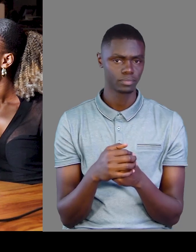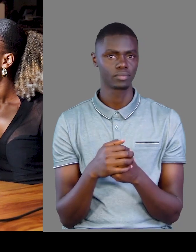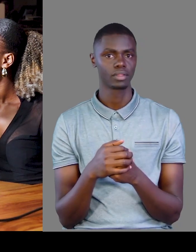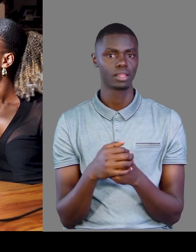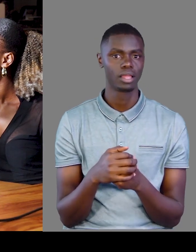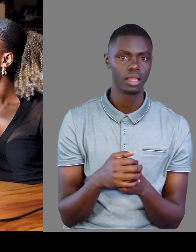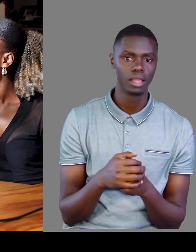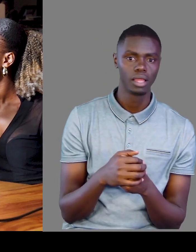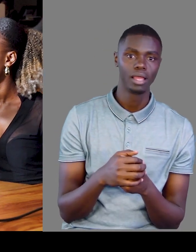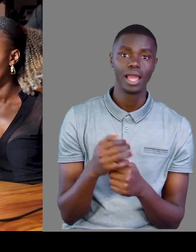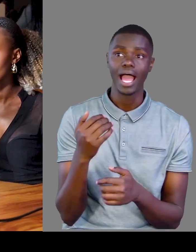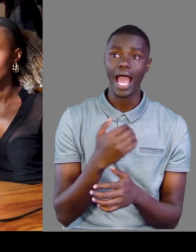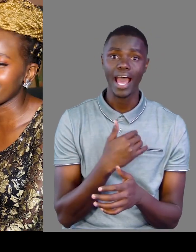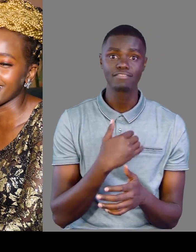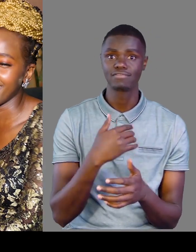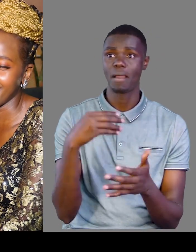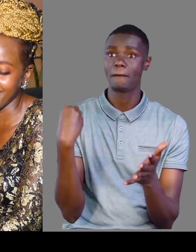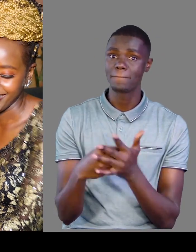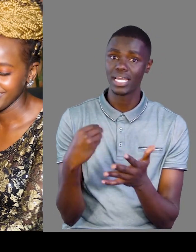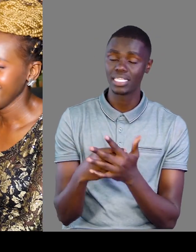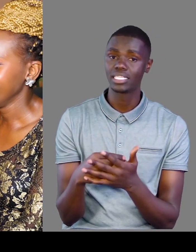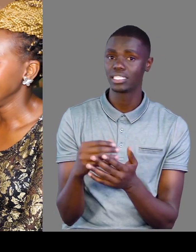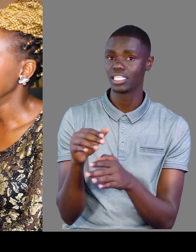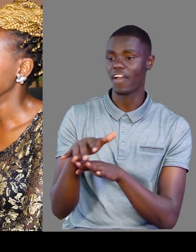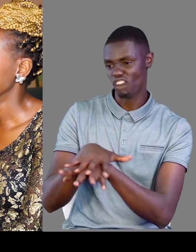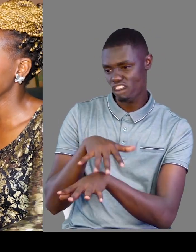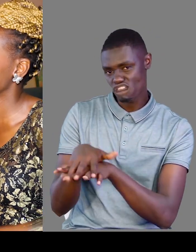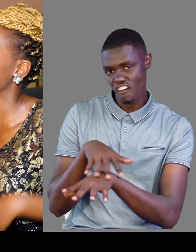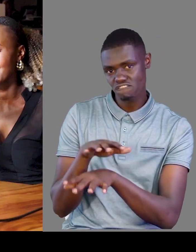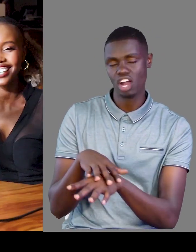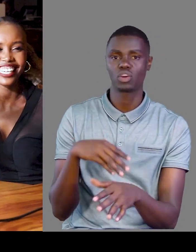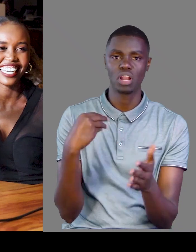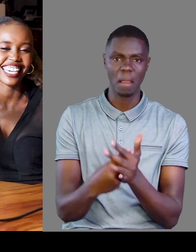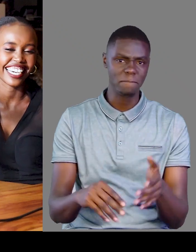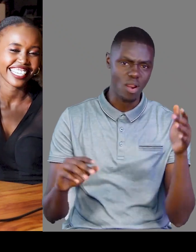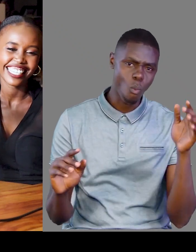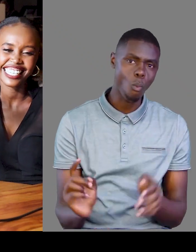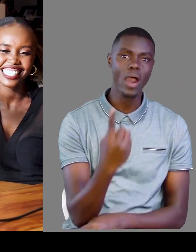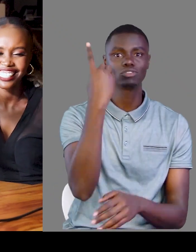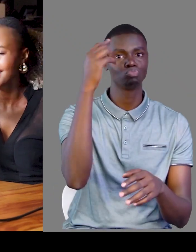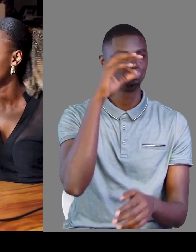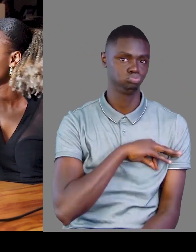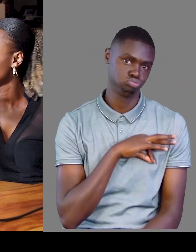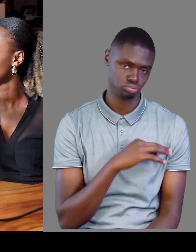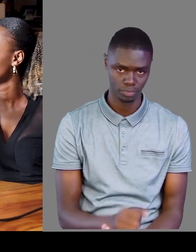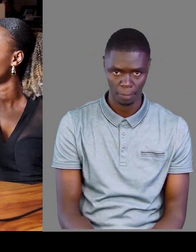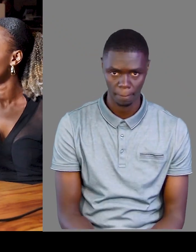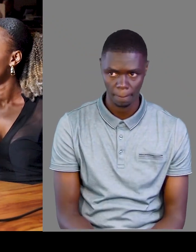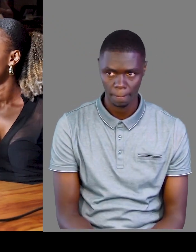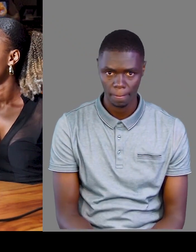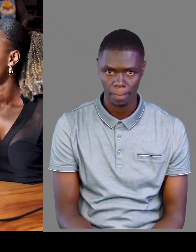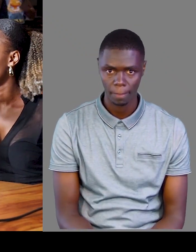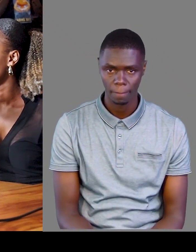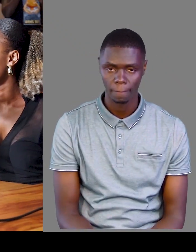pesa kawaida na kuna pesa deadly. True. Pesa deadly inaweza jamu. Niseme acha